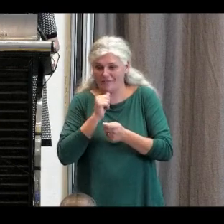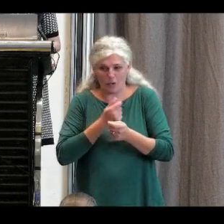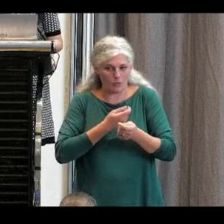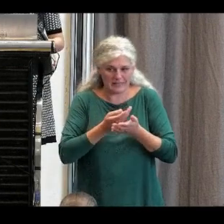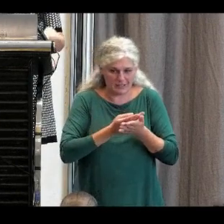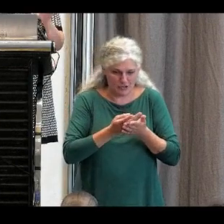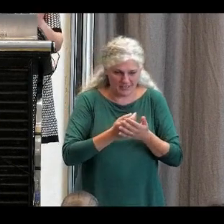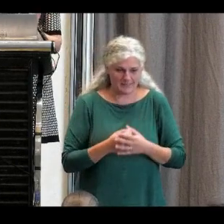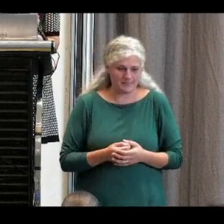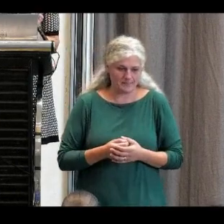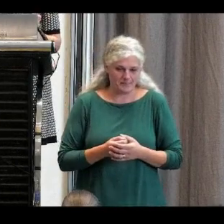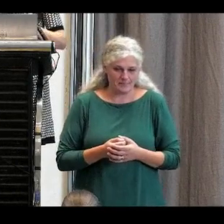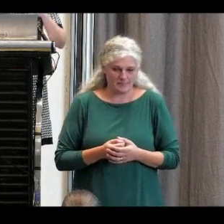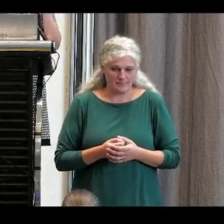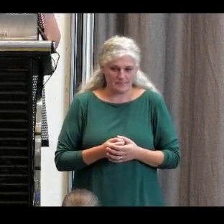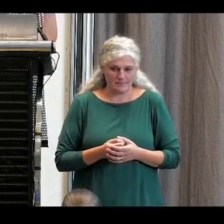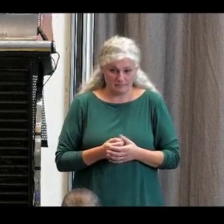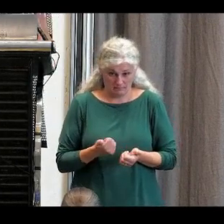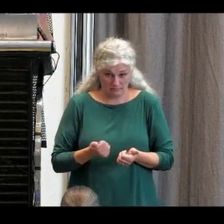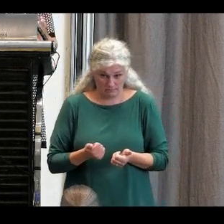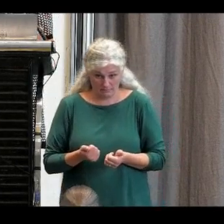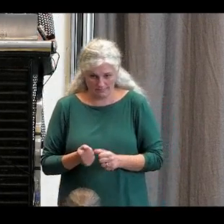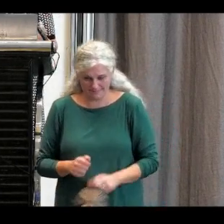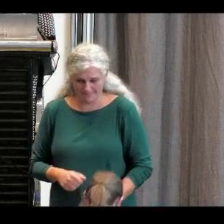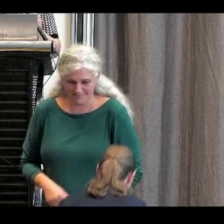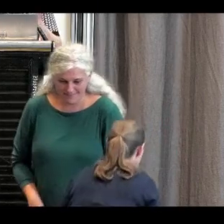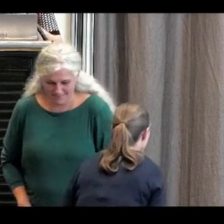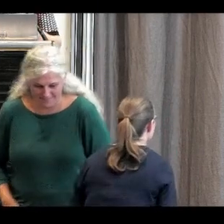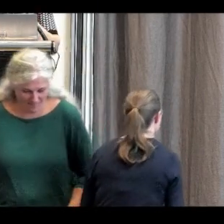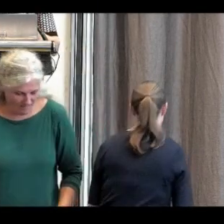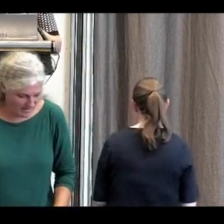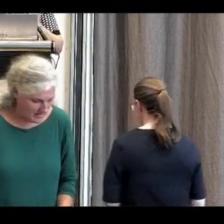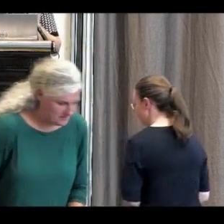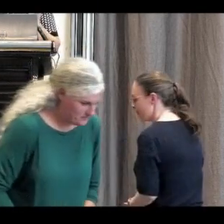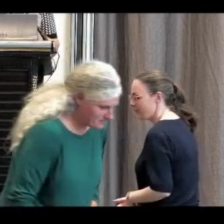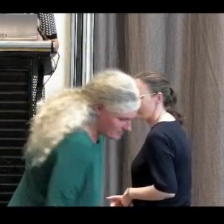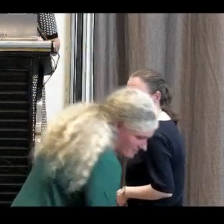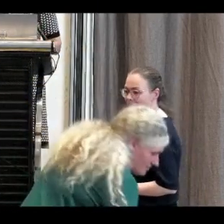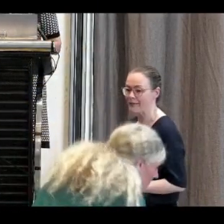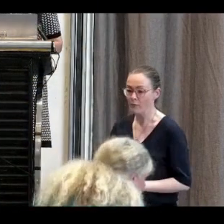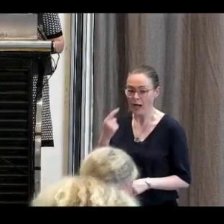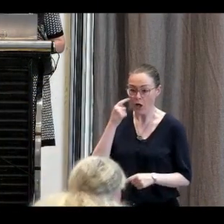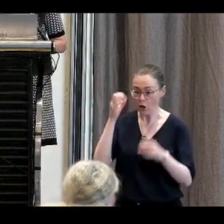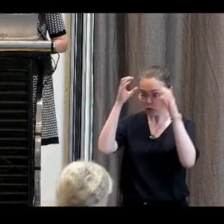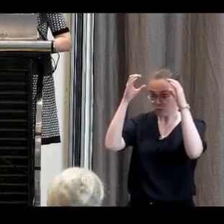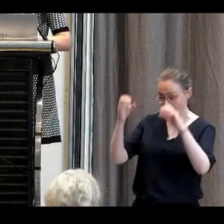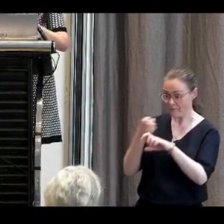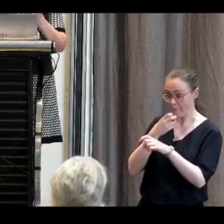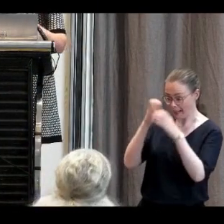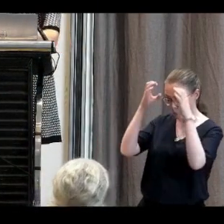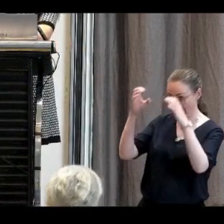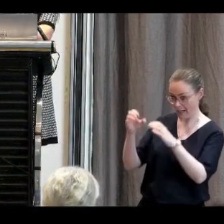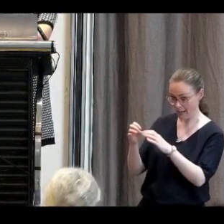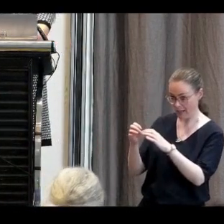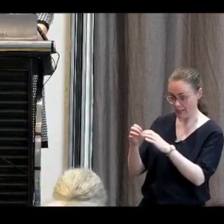seizures. Also, whenever we look at these brains, the brains of these mice, we could see, and I'm